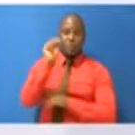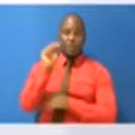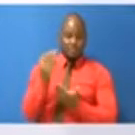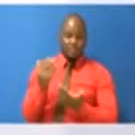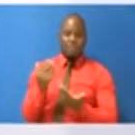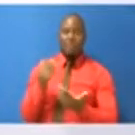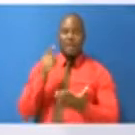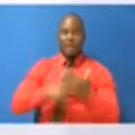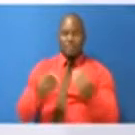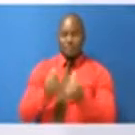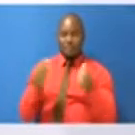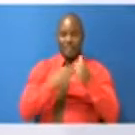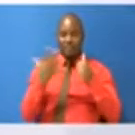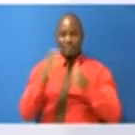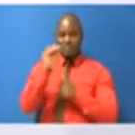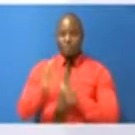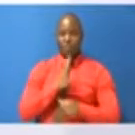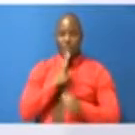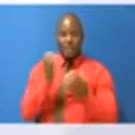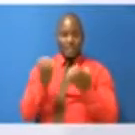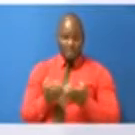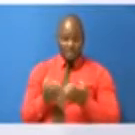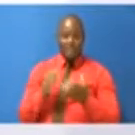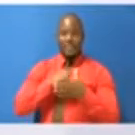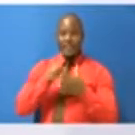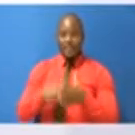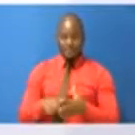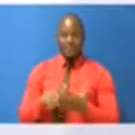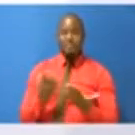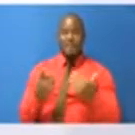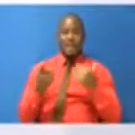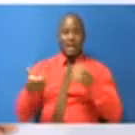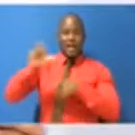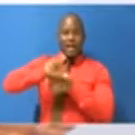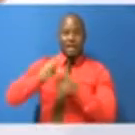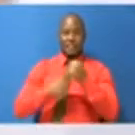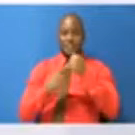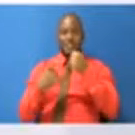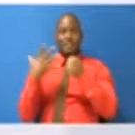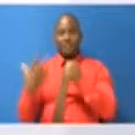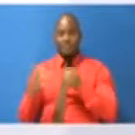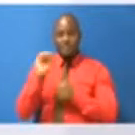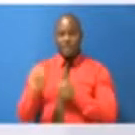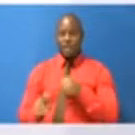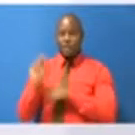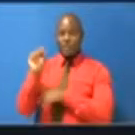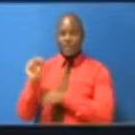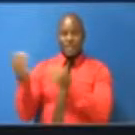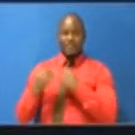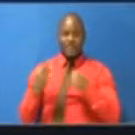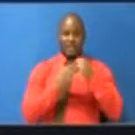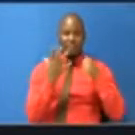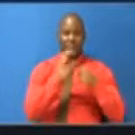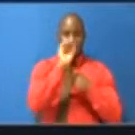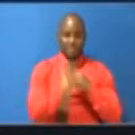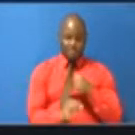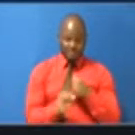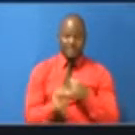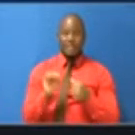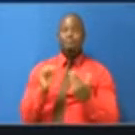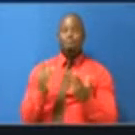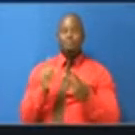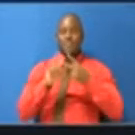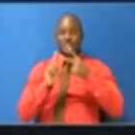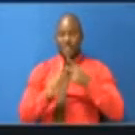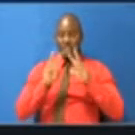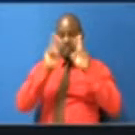two one will sort out 85 percent of the water need and then i mean at 65 percent and then northern collector 2 will give us 85 percent now the second most